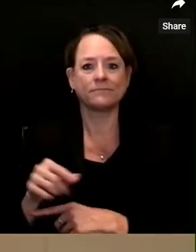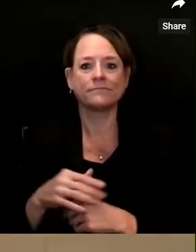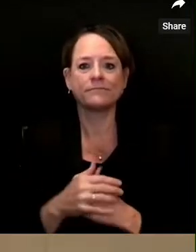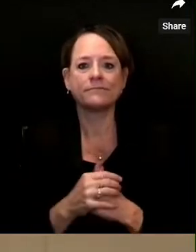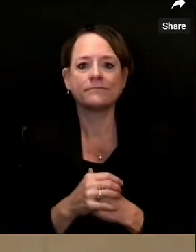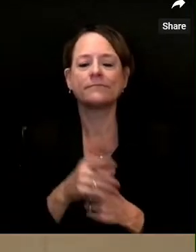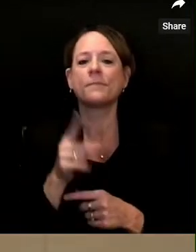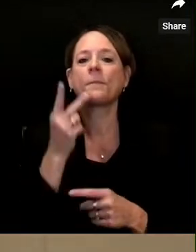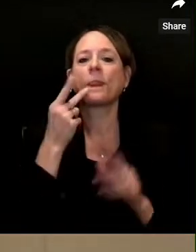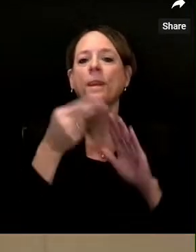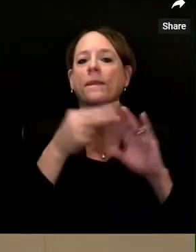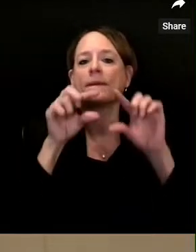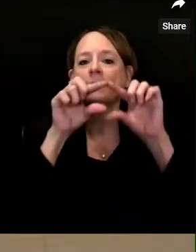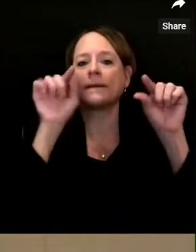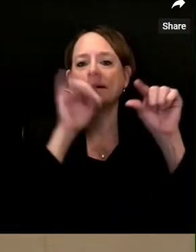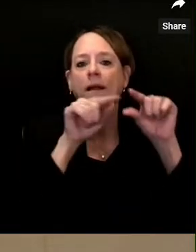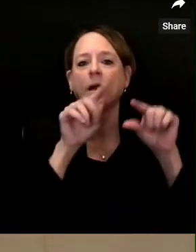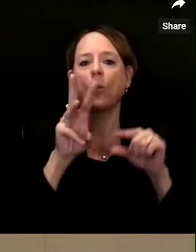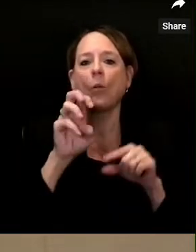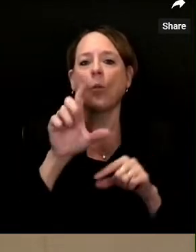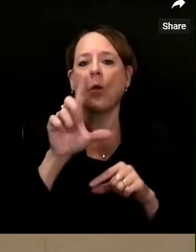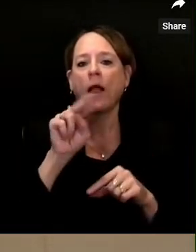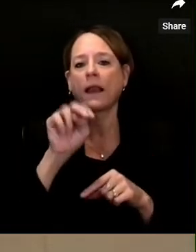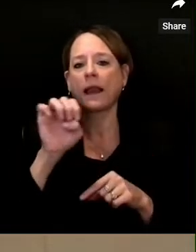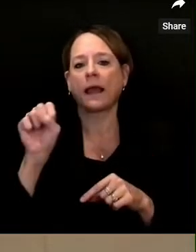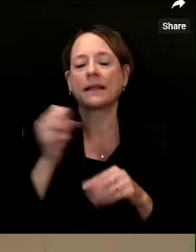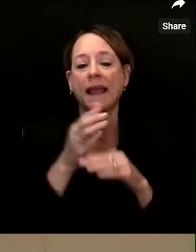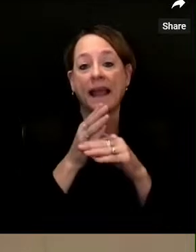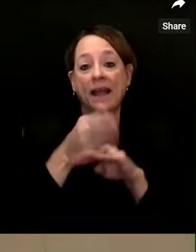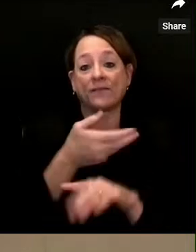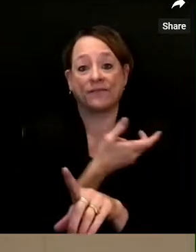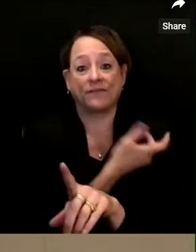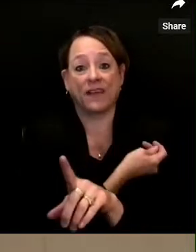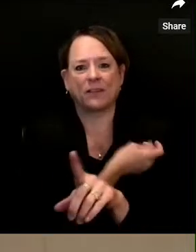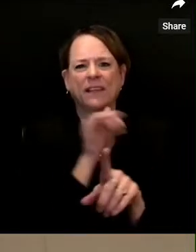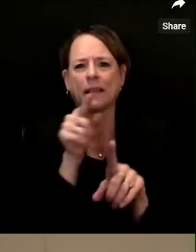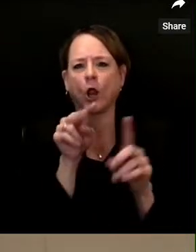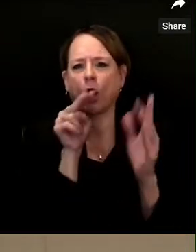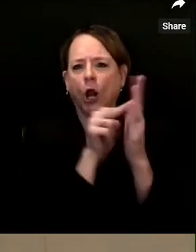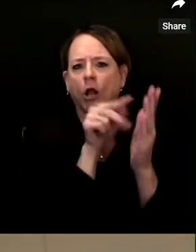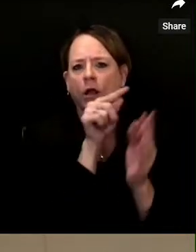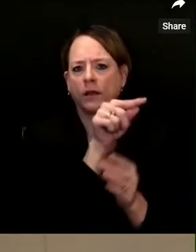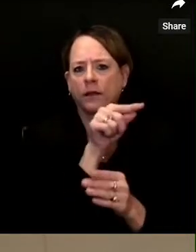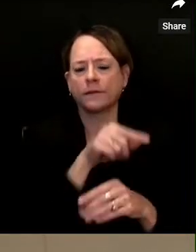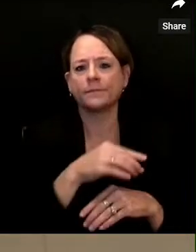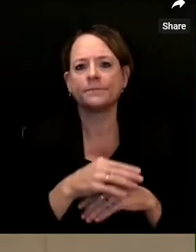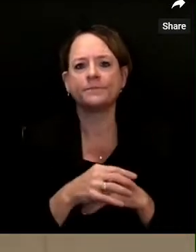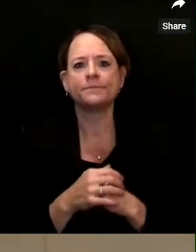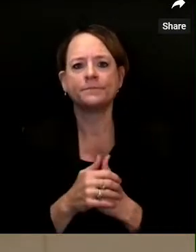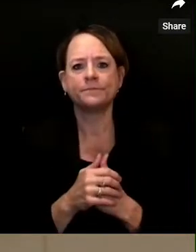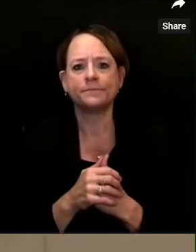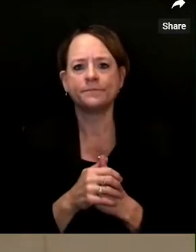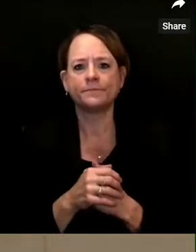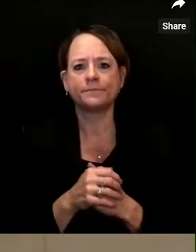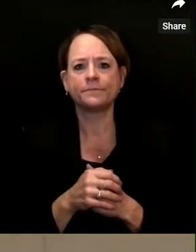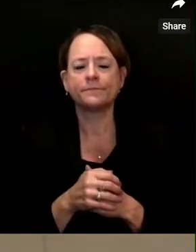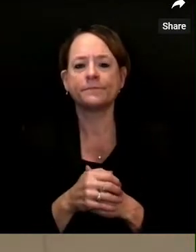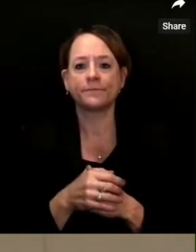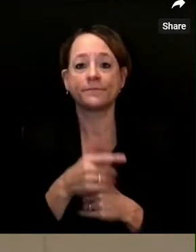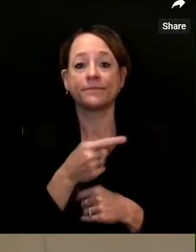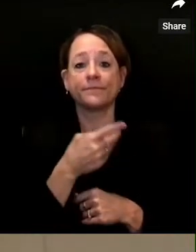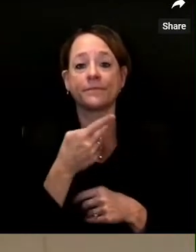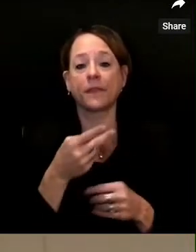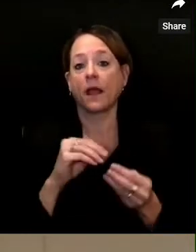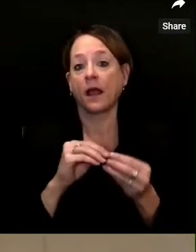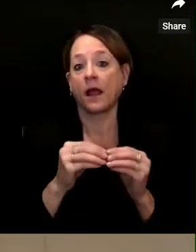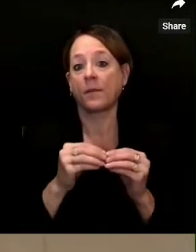said, when cases go up globally, when transmission rates are high in every single county, we're going to see an